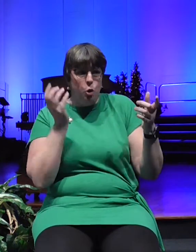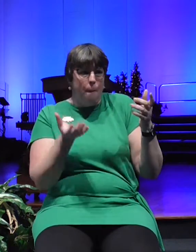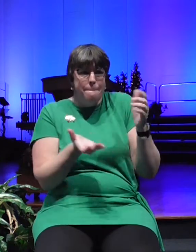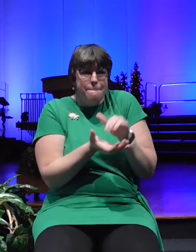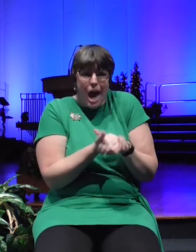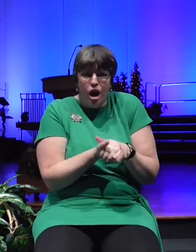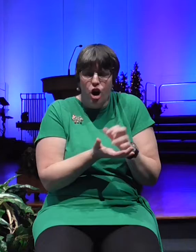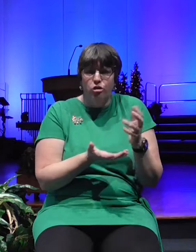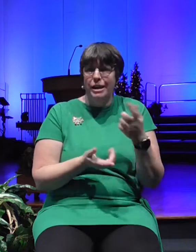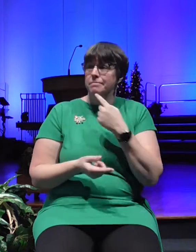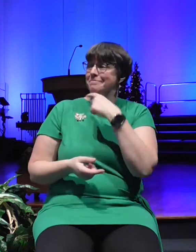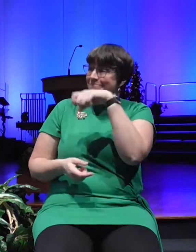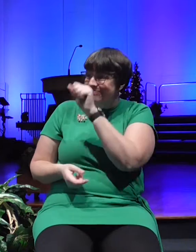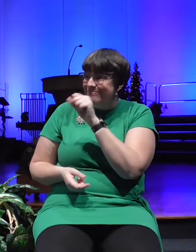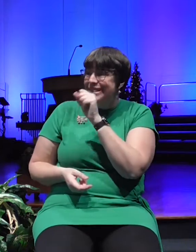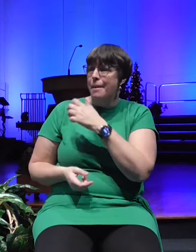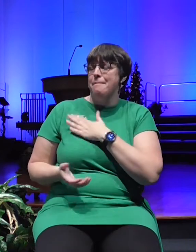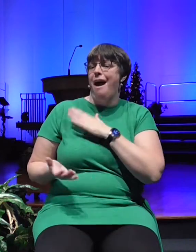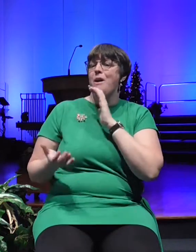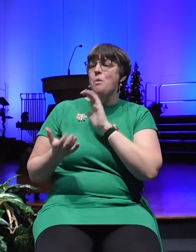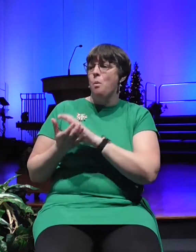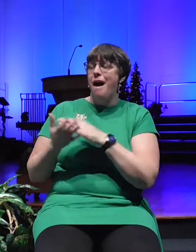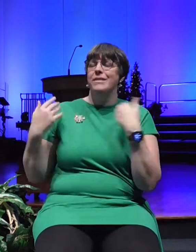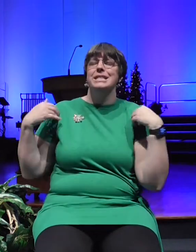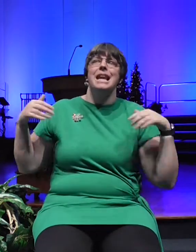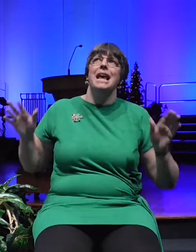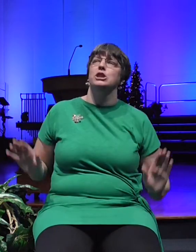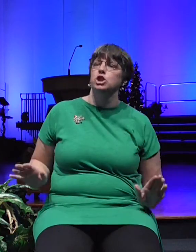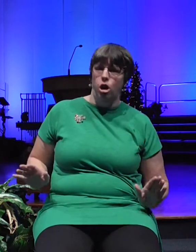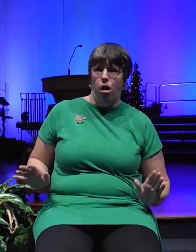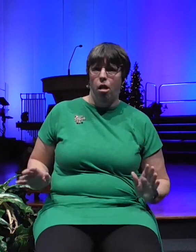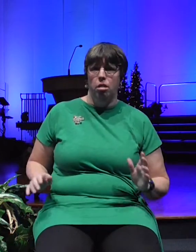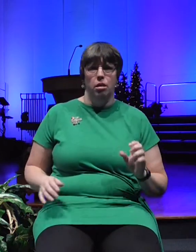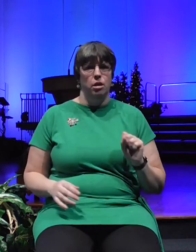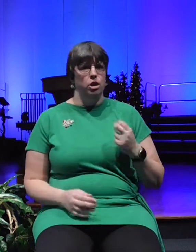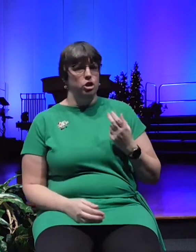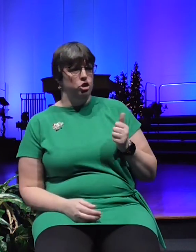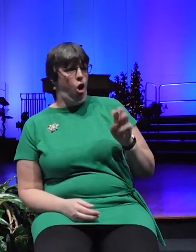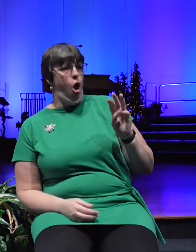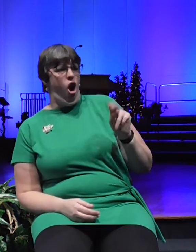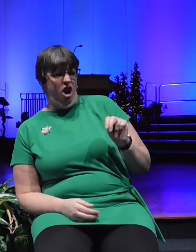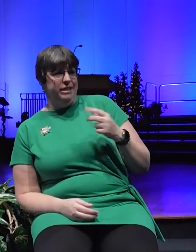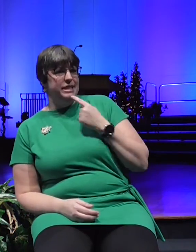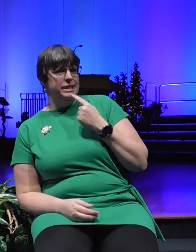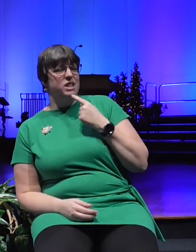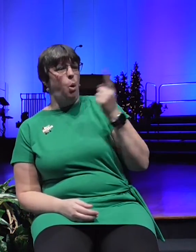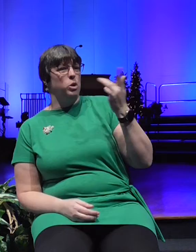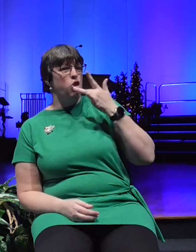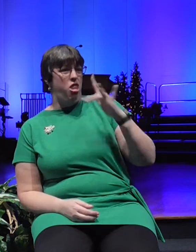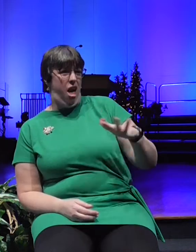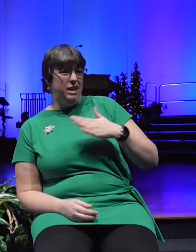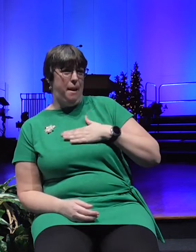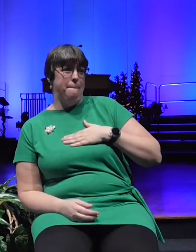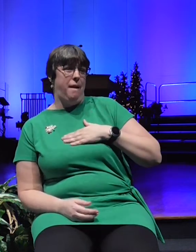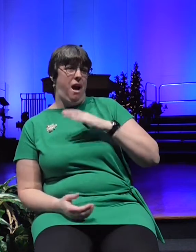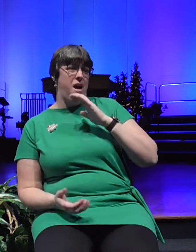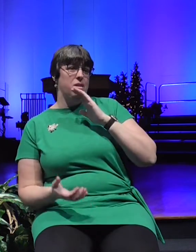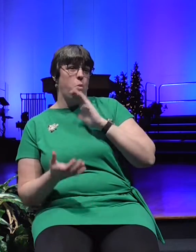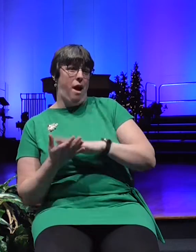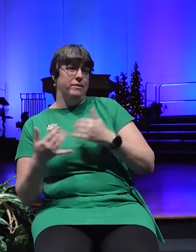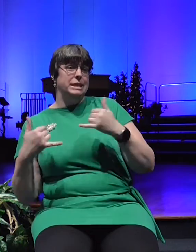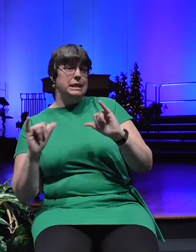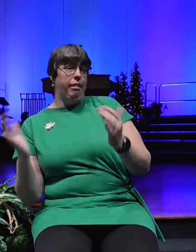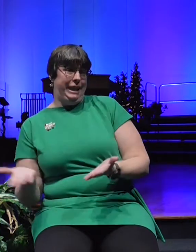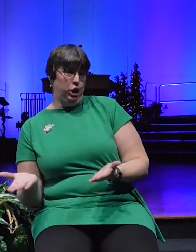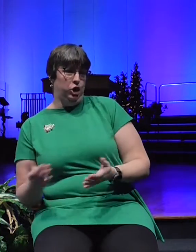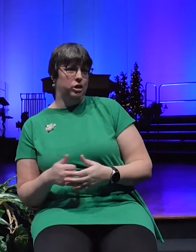marry? And Kevin says, yes, my wife is an angel. And Sean says, well, you're lucky, man. Mine's still here with